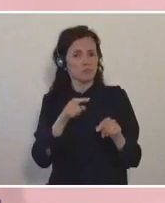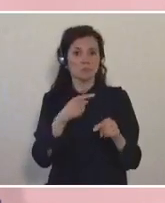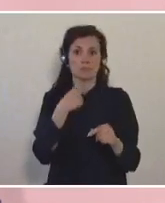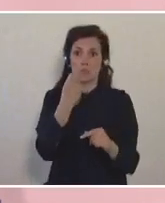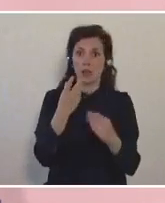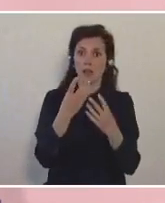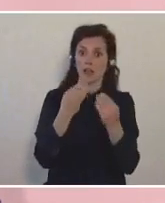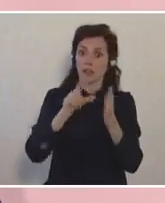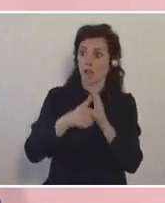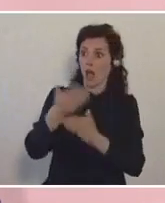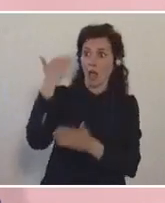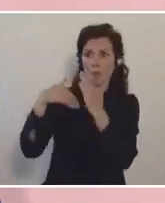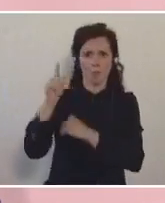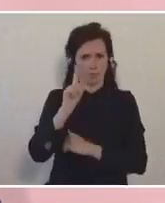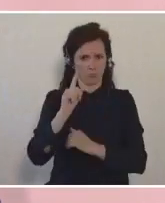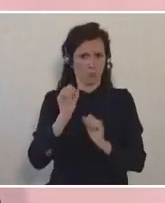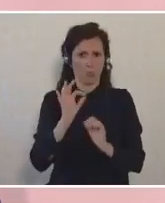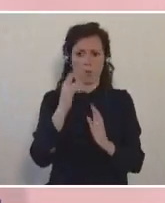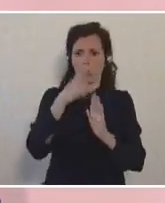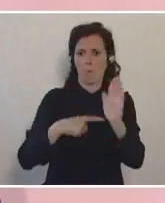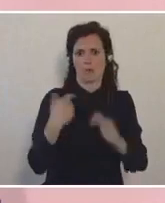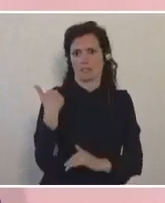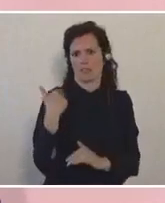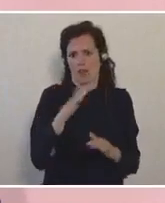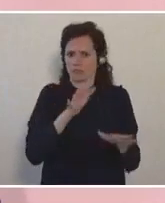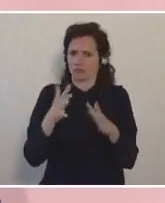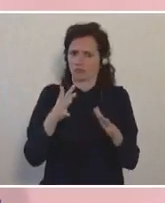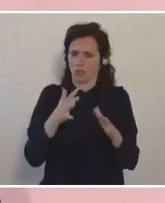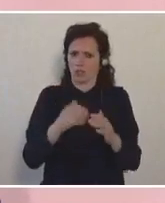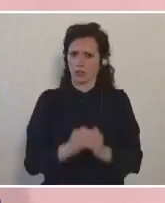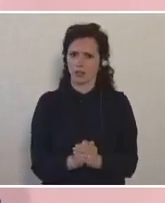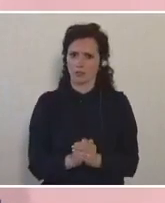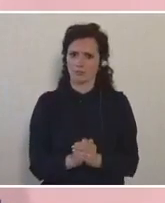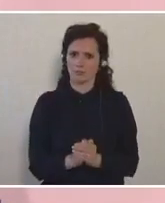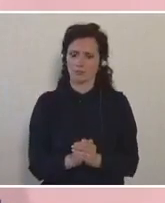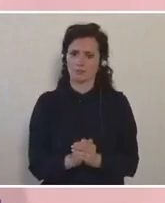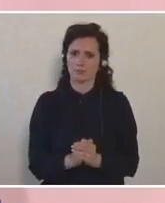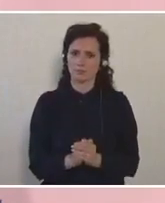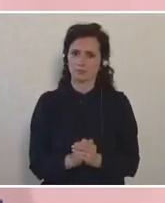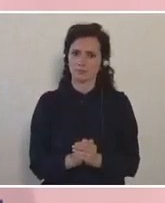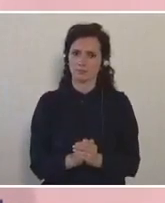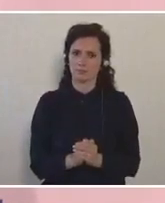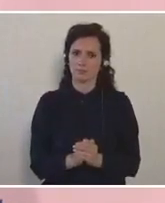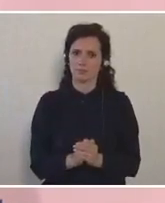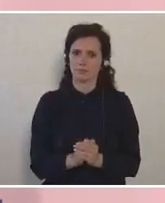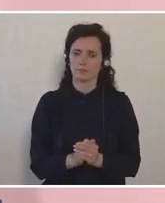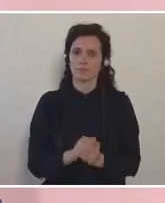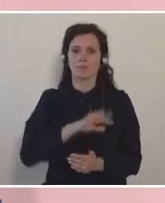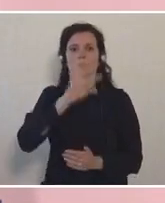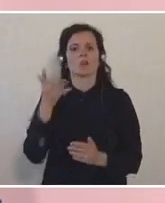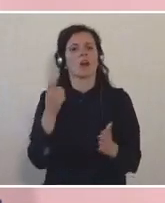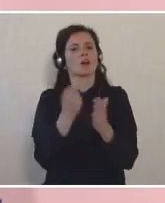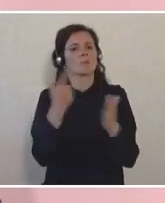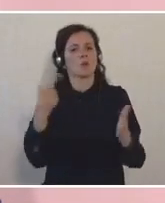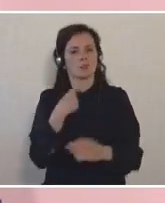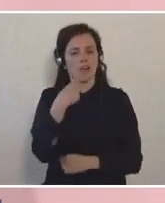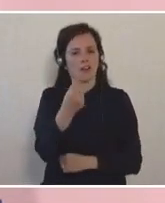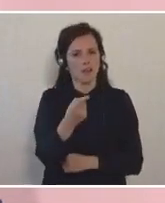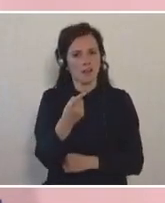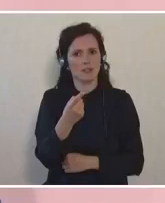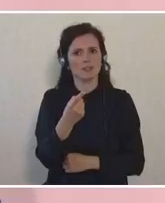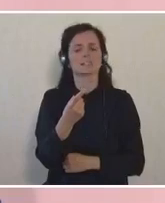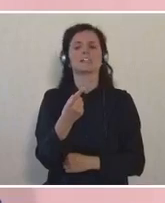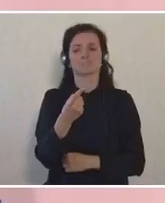The other thing, but certainly the message is we have understood, we all made mistakes, now it's time